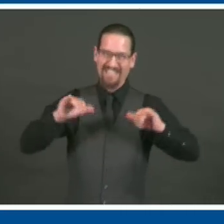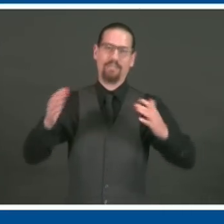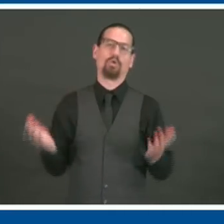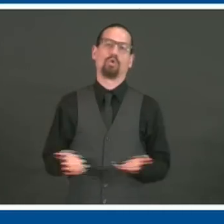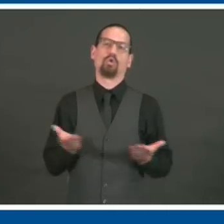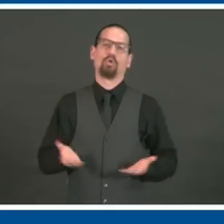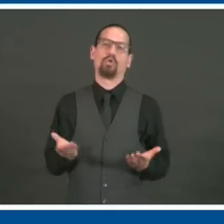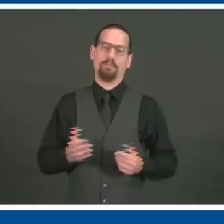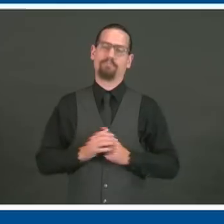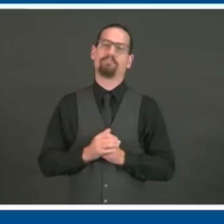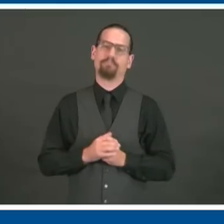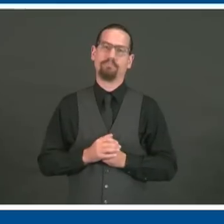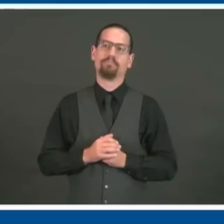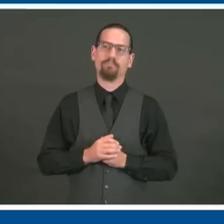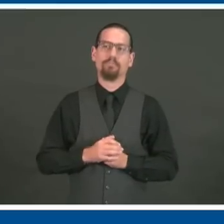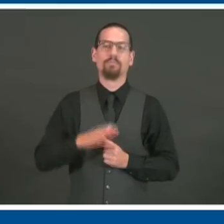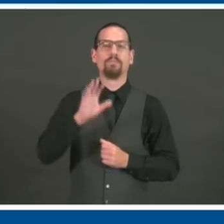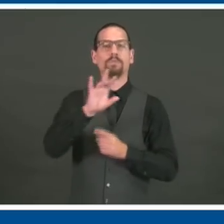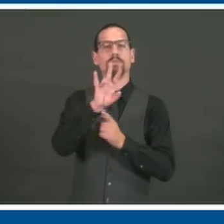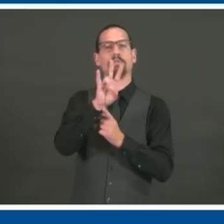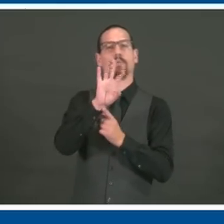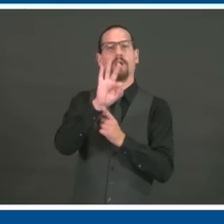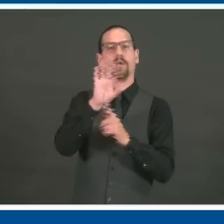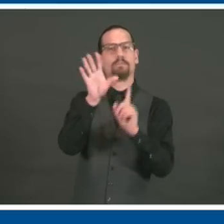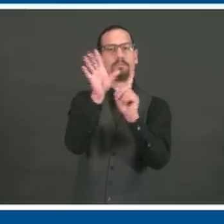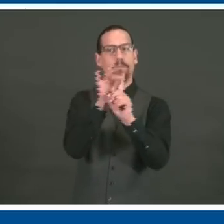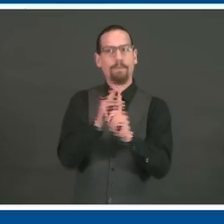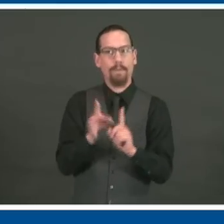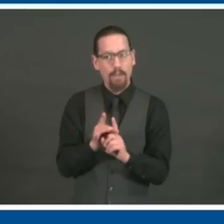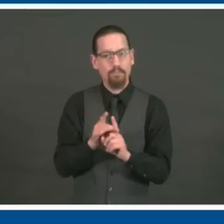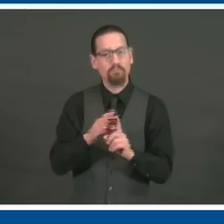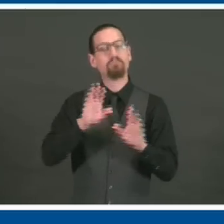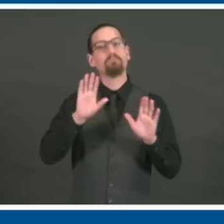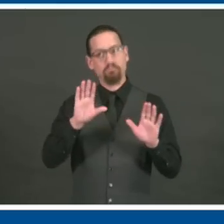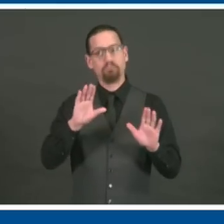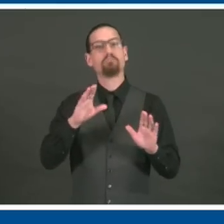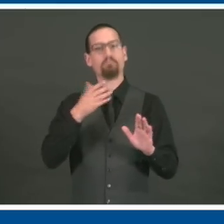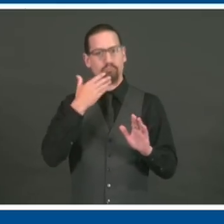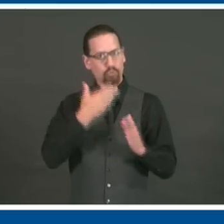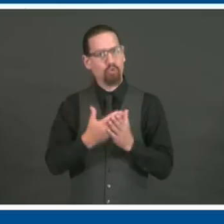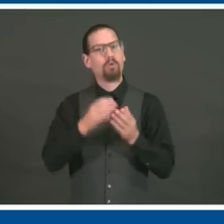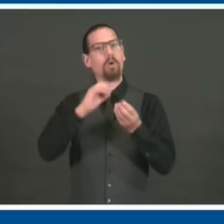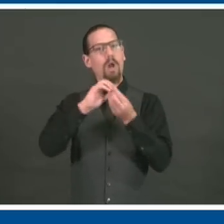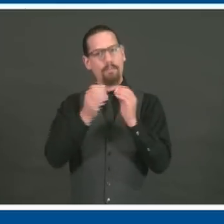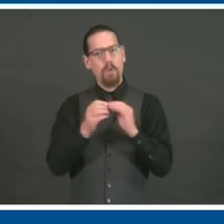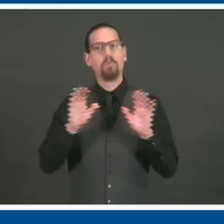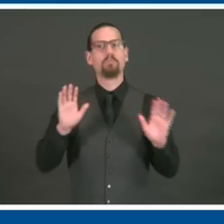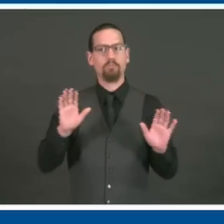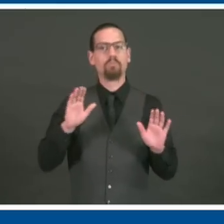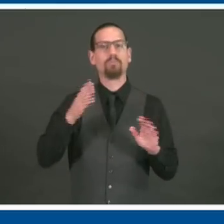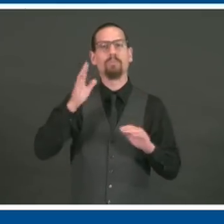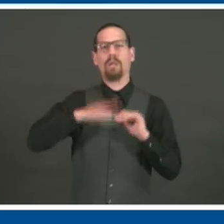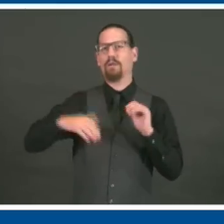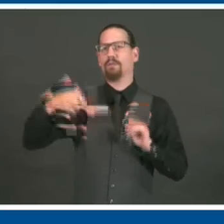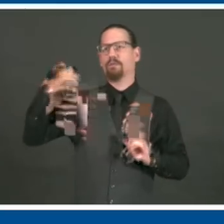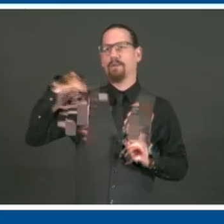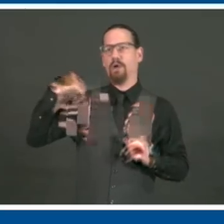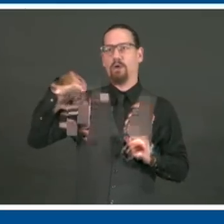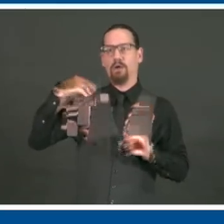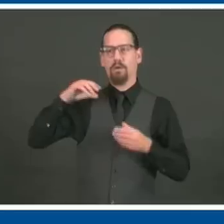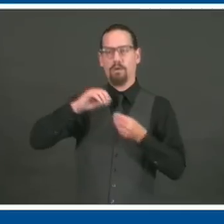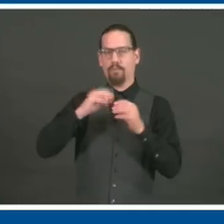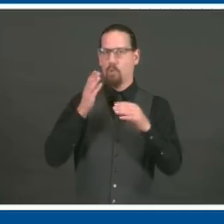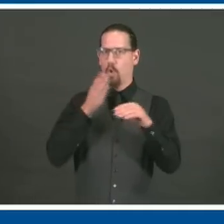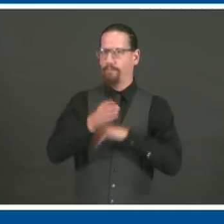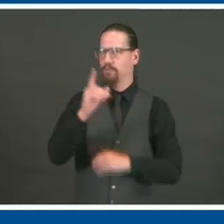This 79 new cases is a little bit better. You know, we're doing a little bit better. There were days where we were above 100